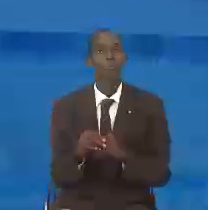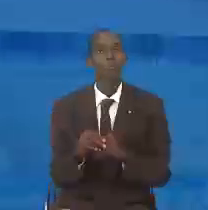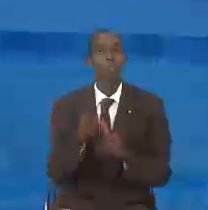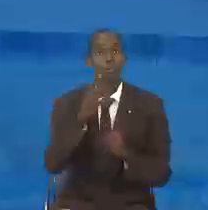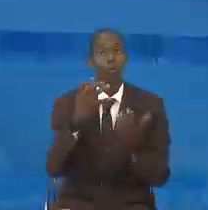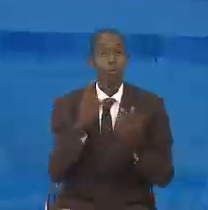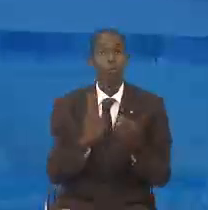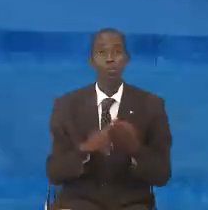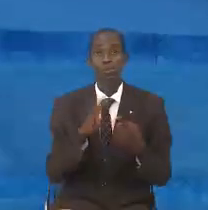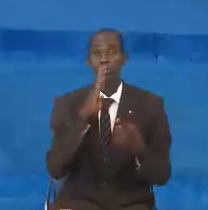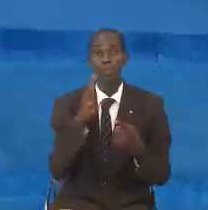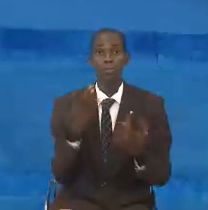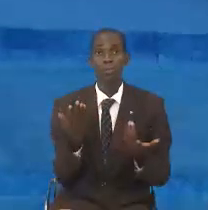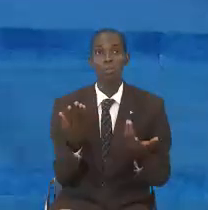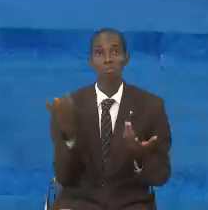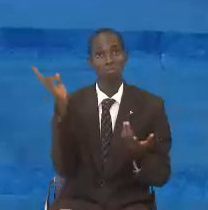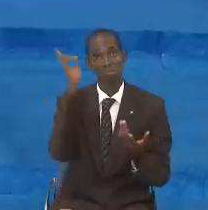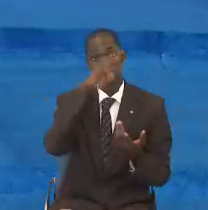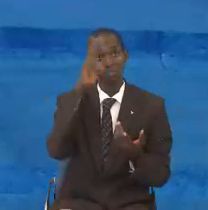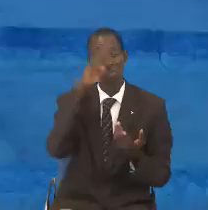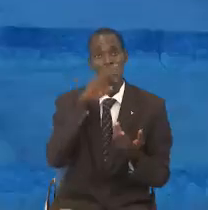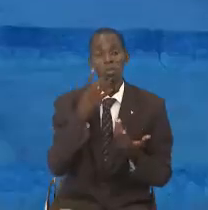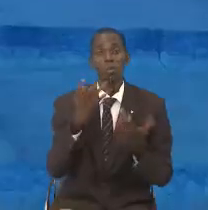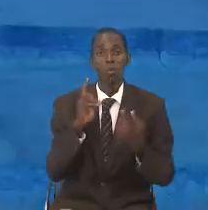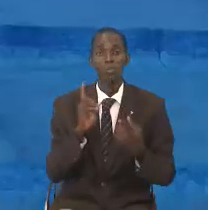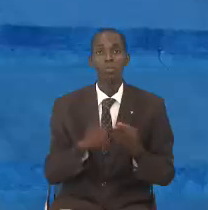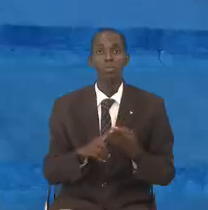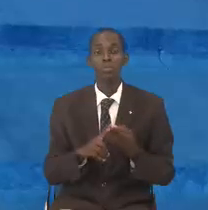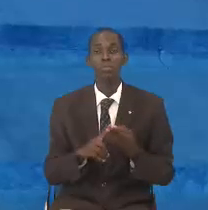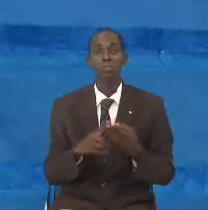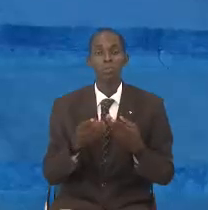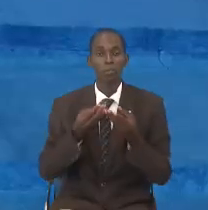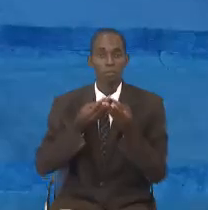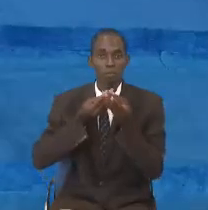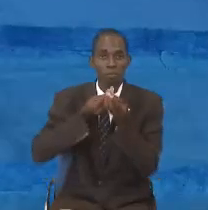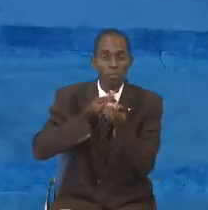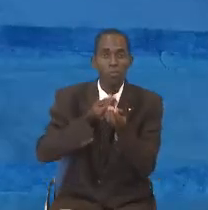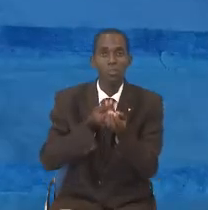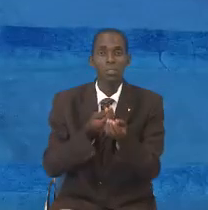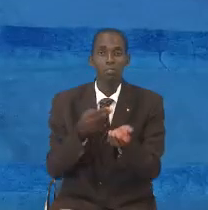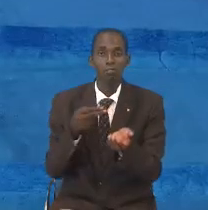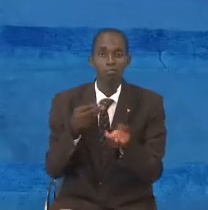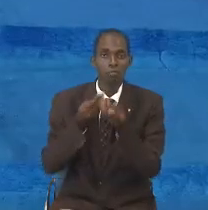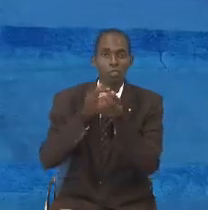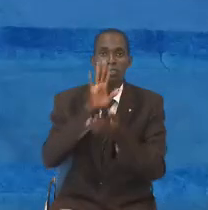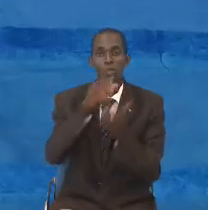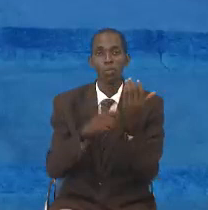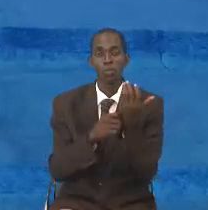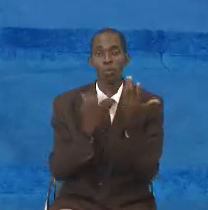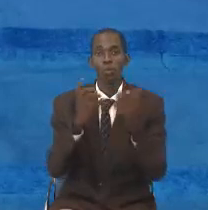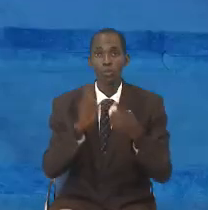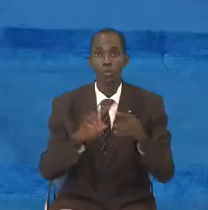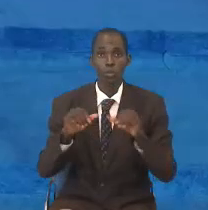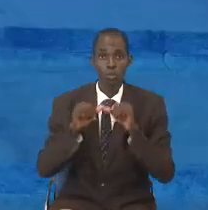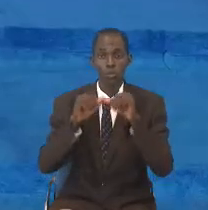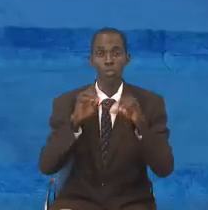careless. They want to feed, nurse the flesh. They want to do evil. They want